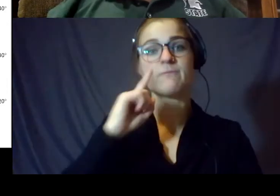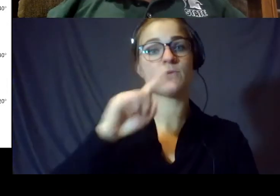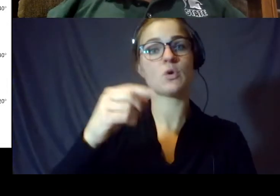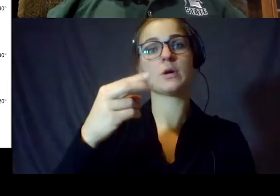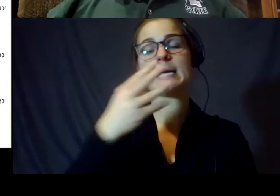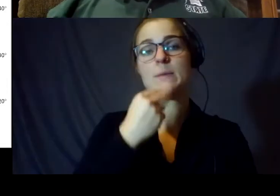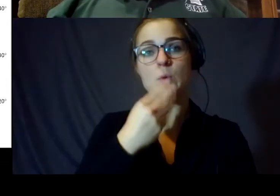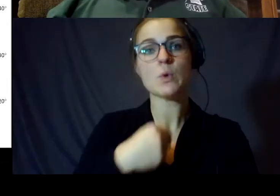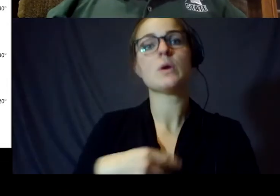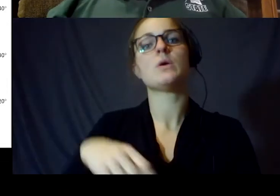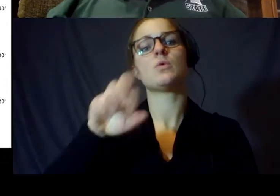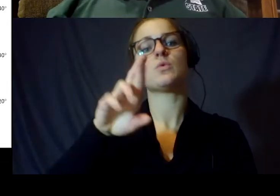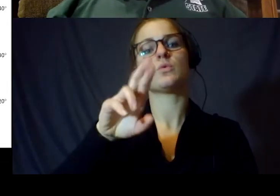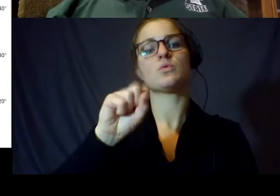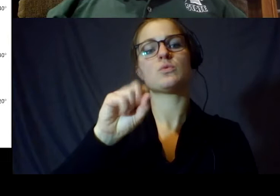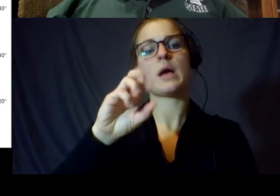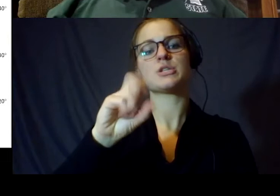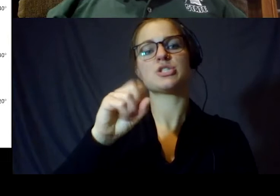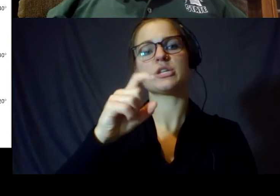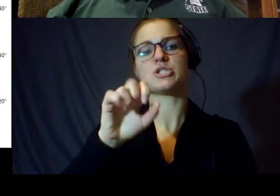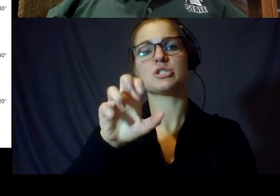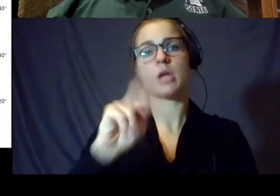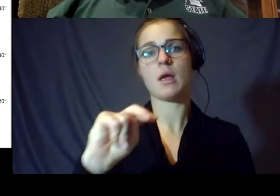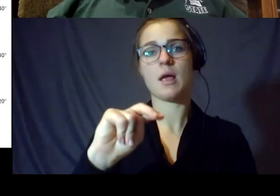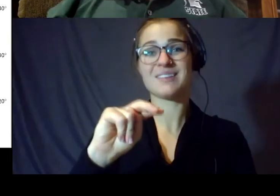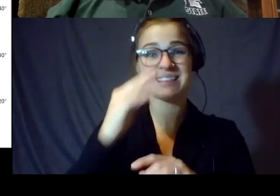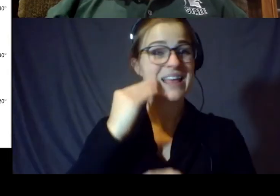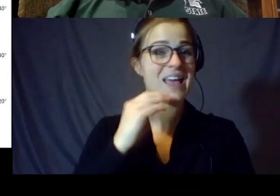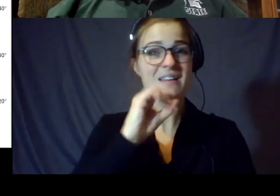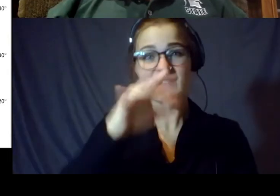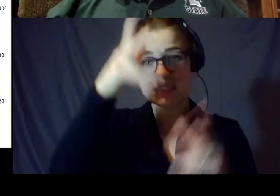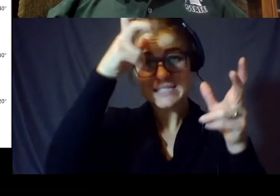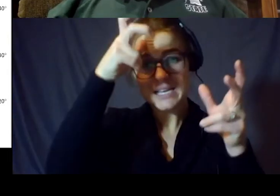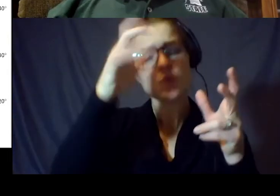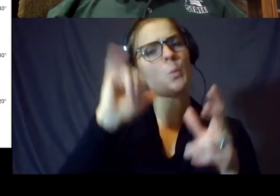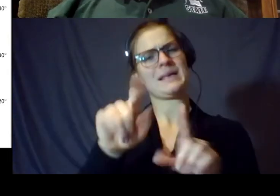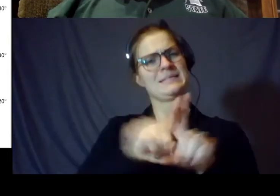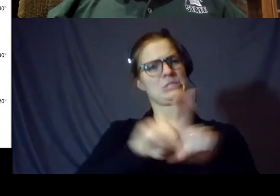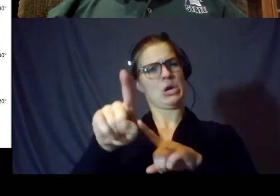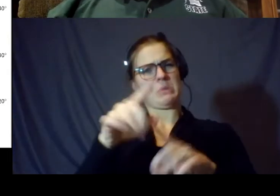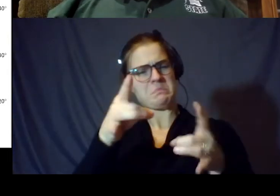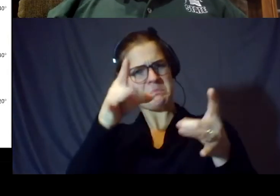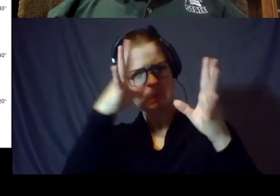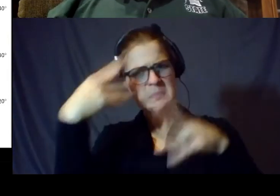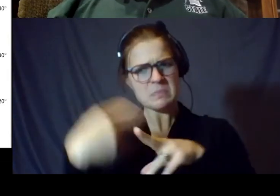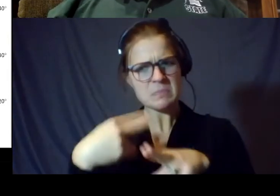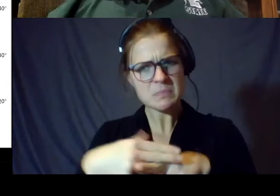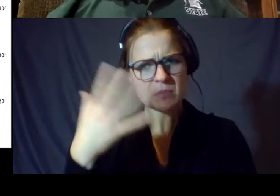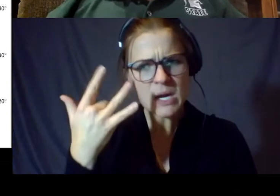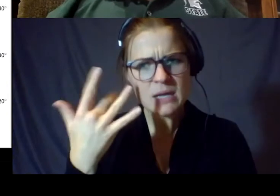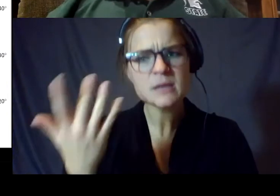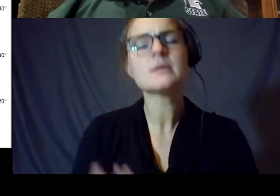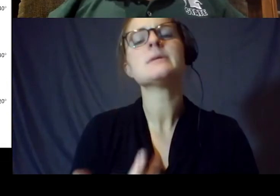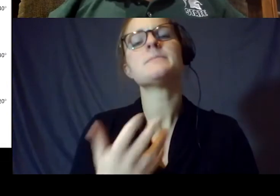of Satan. Why would everyone call this star such a nasty name? Because every now and then